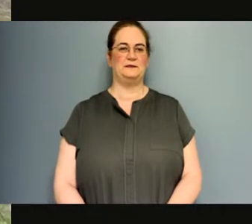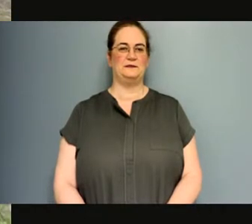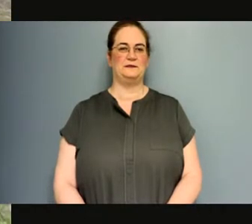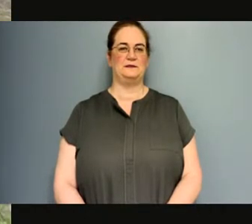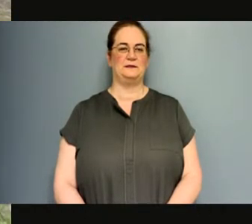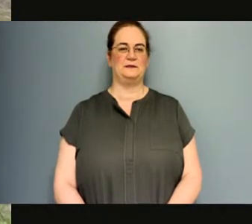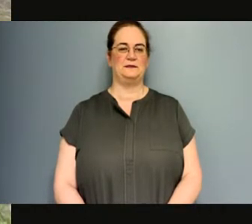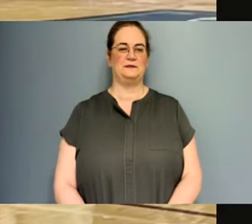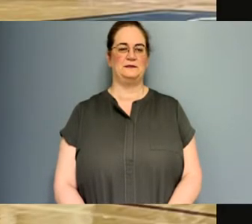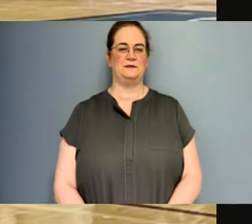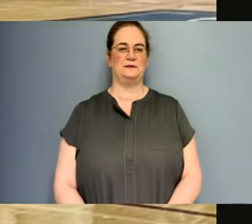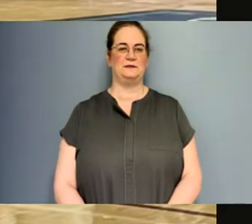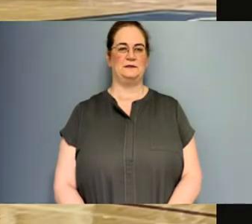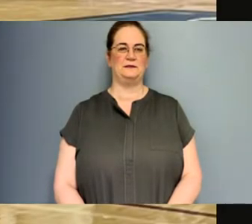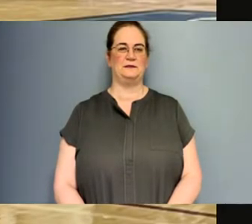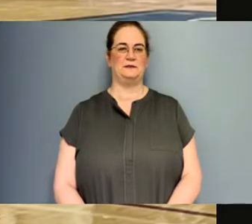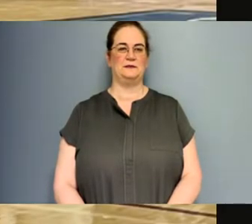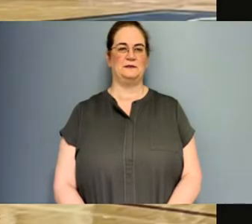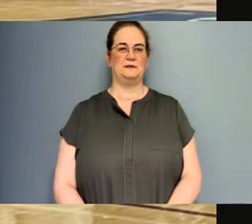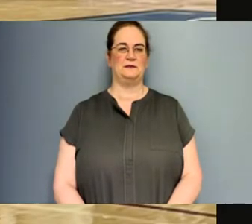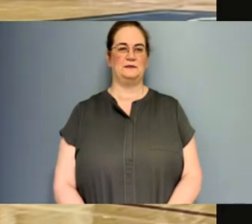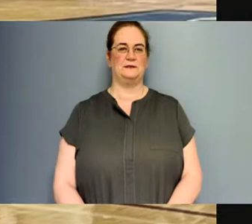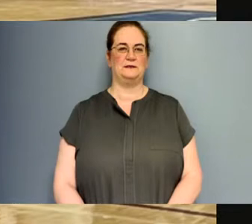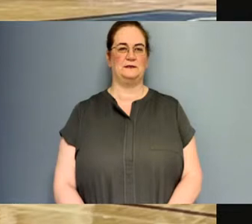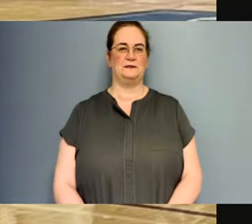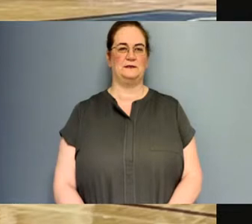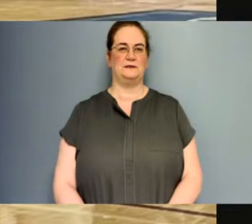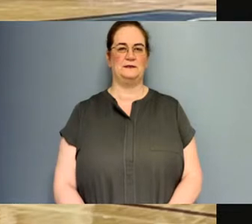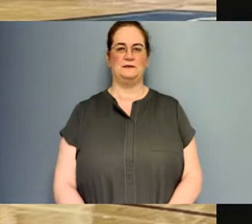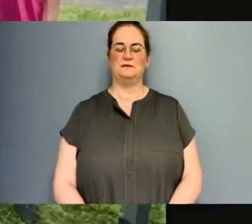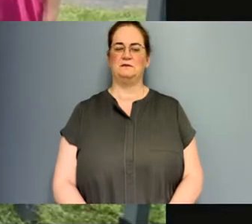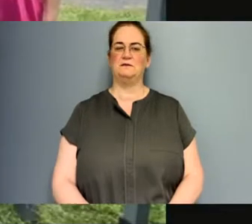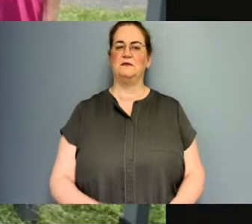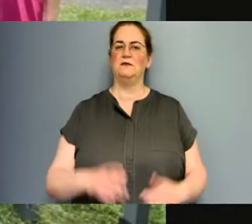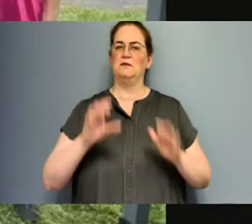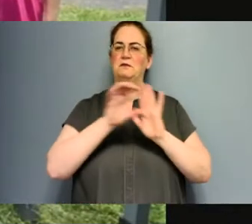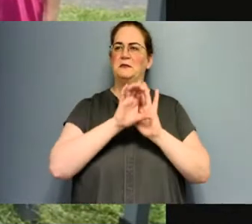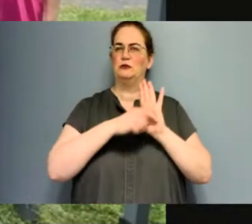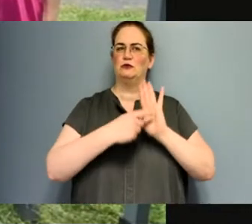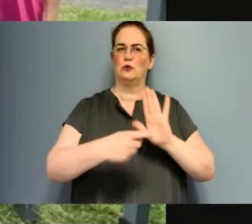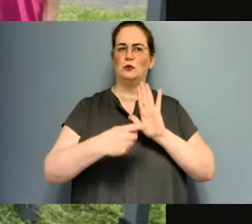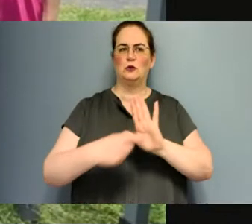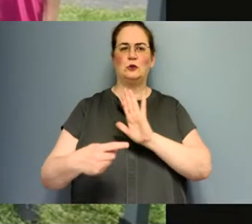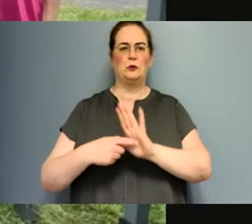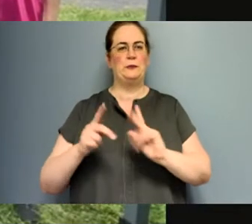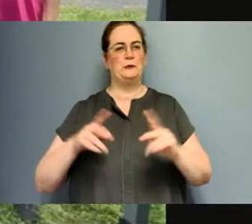I think what we're really seeing here is people being together, being happy.